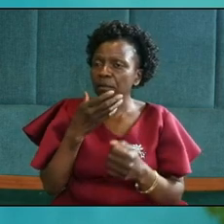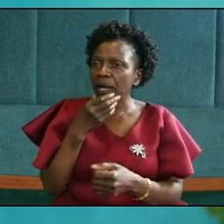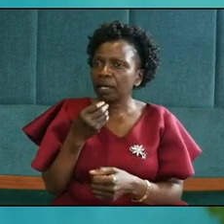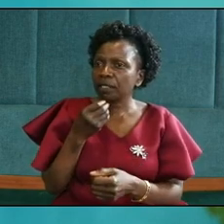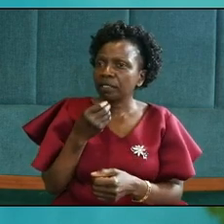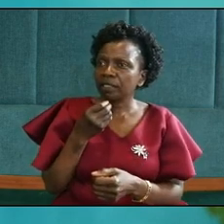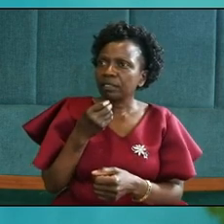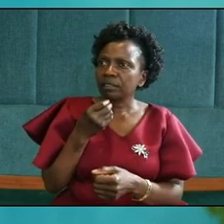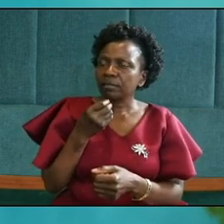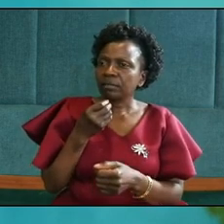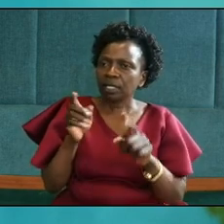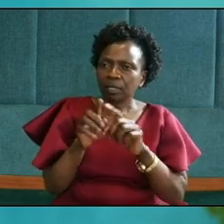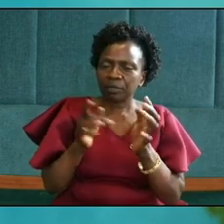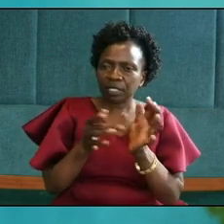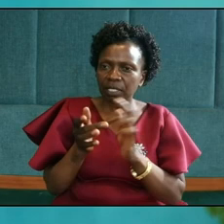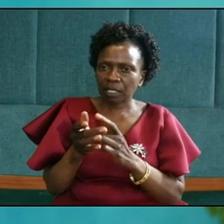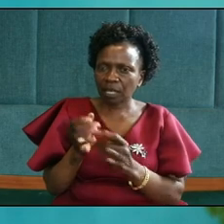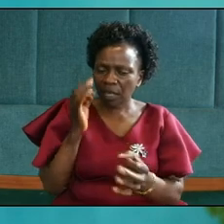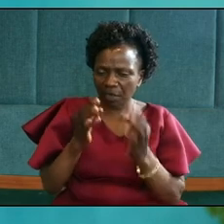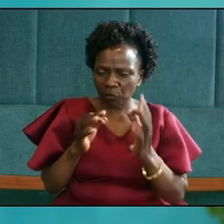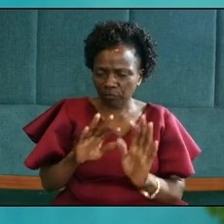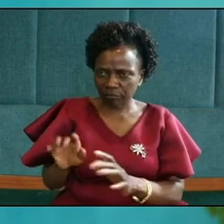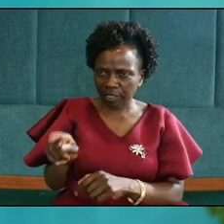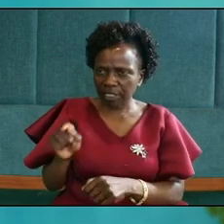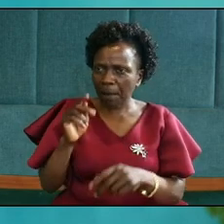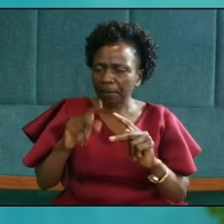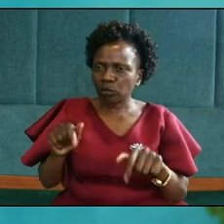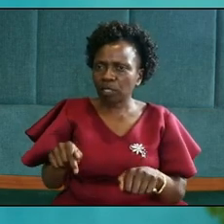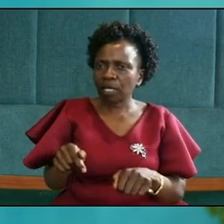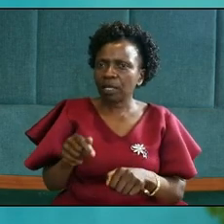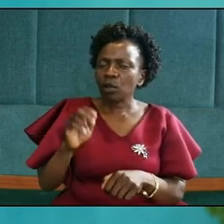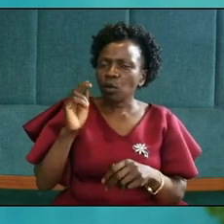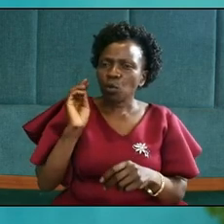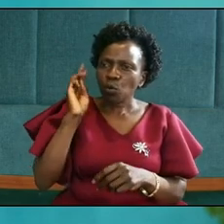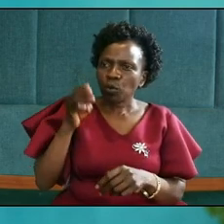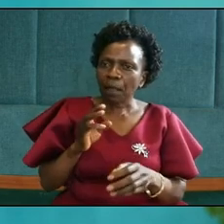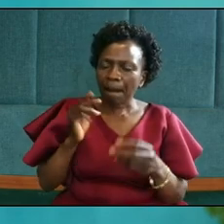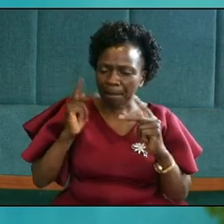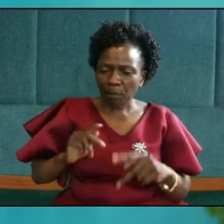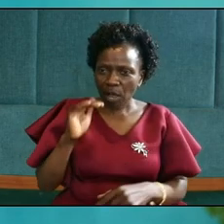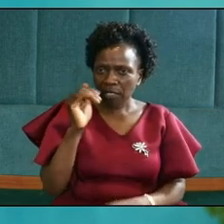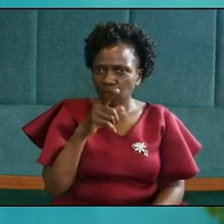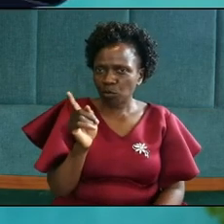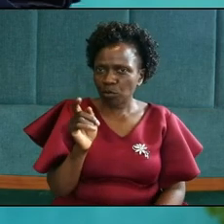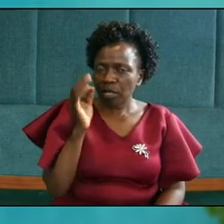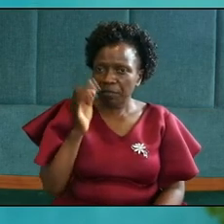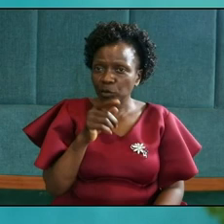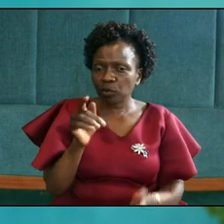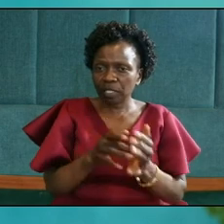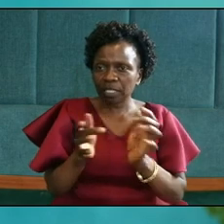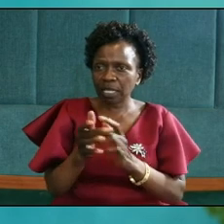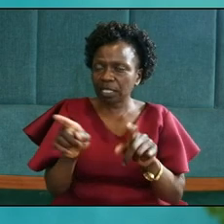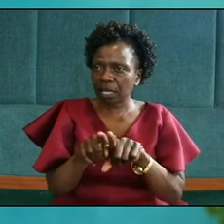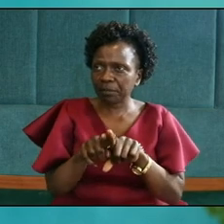in the marketplace today, would people ask you whether you are Jesus? Will they ask you the way you relate to the